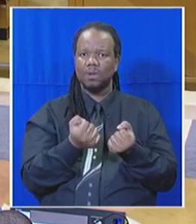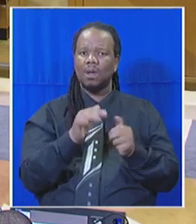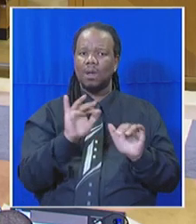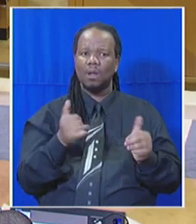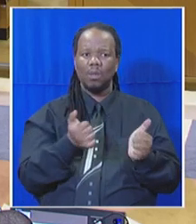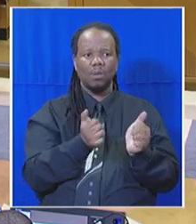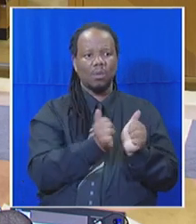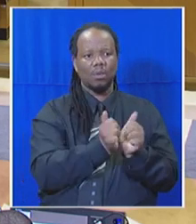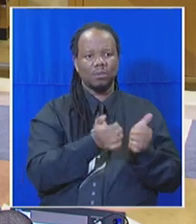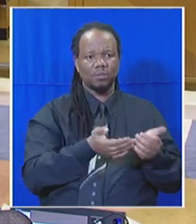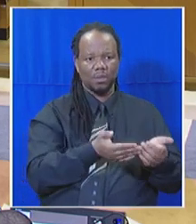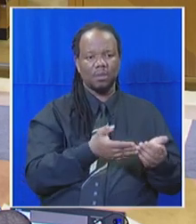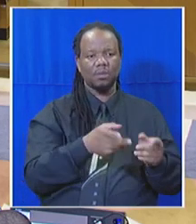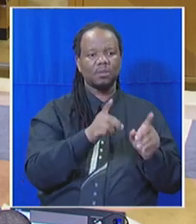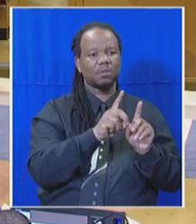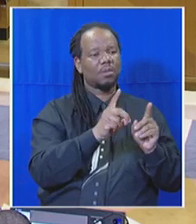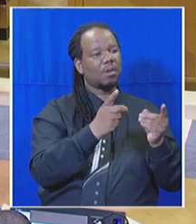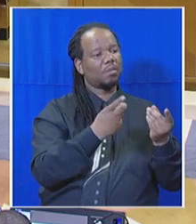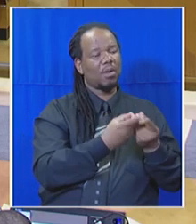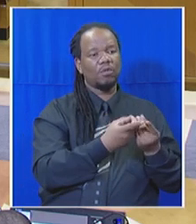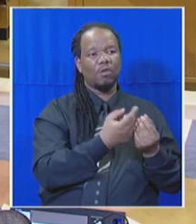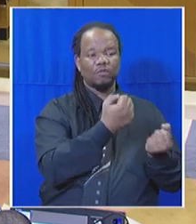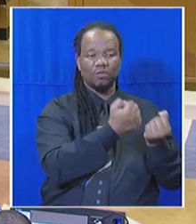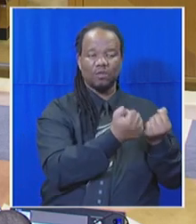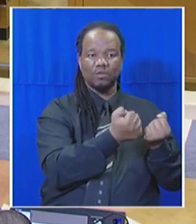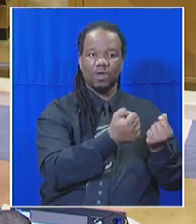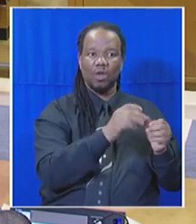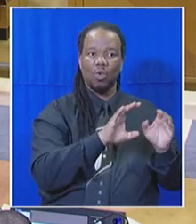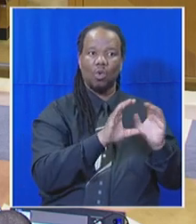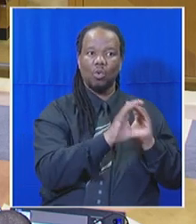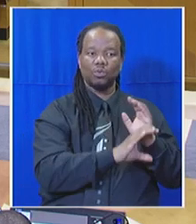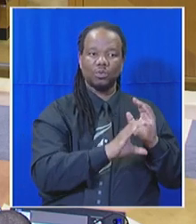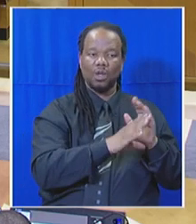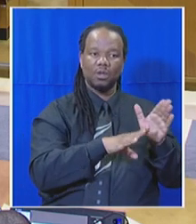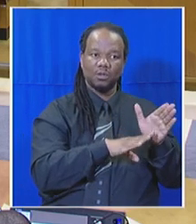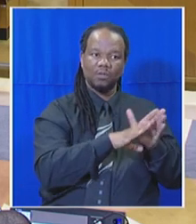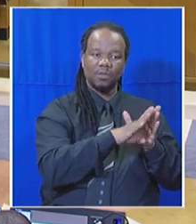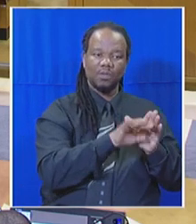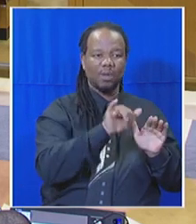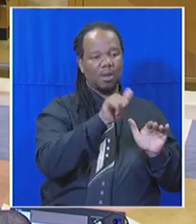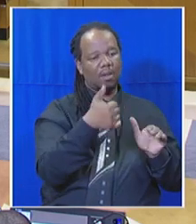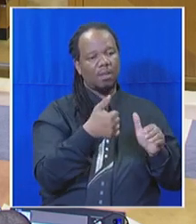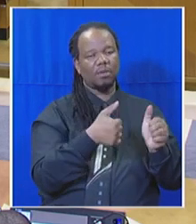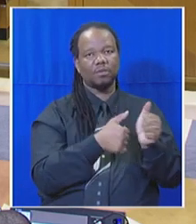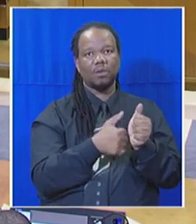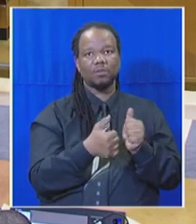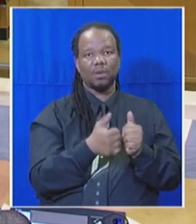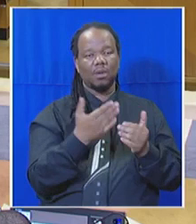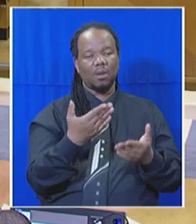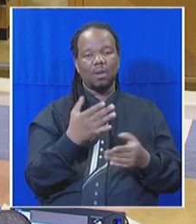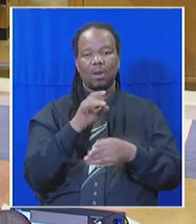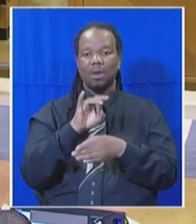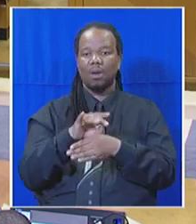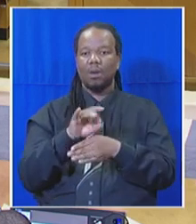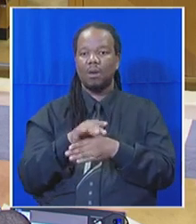on Department of Justice and Constitutional Development and related entities. I now recognize the Honourable, the